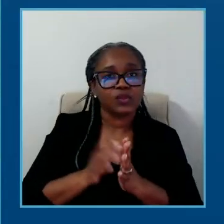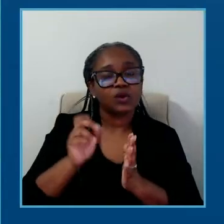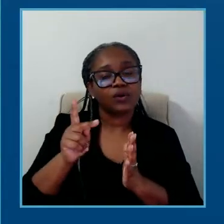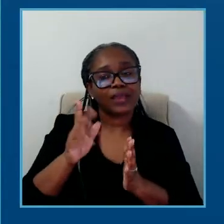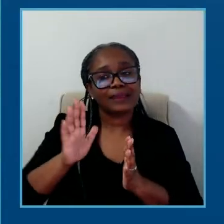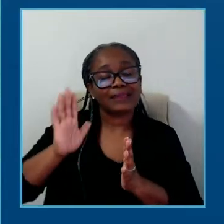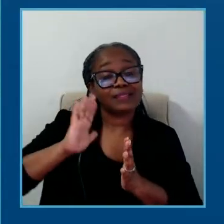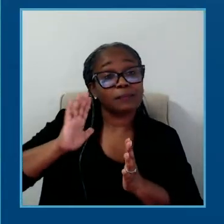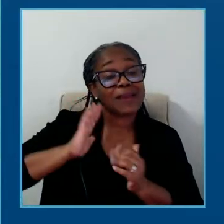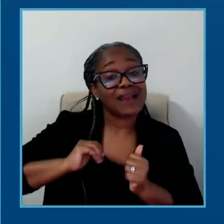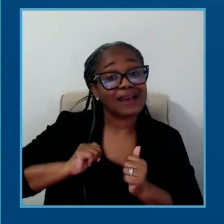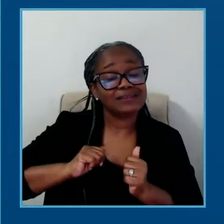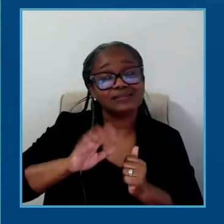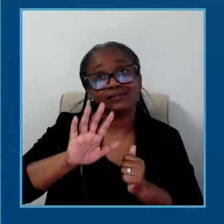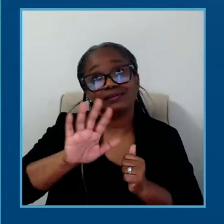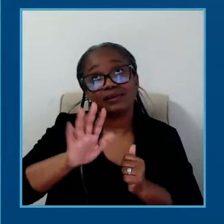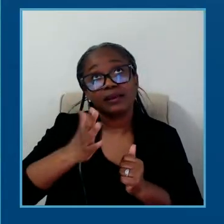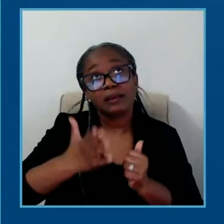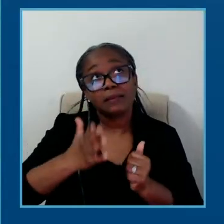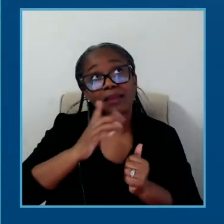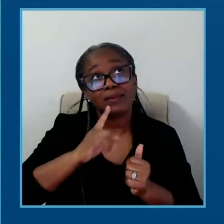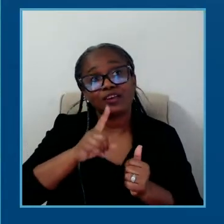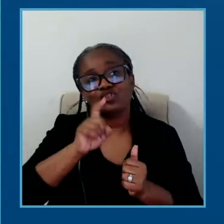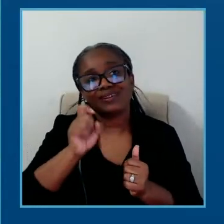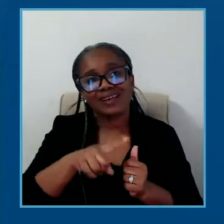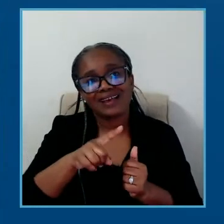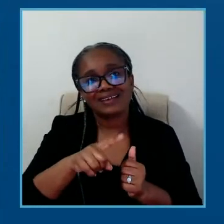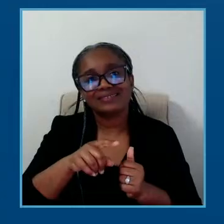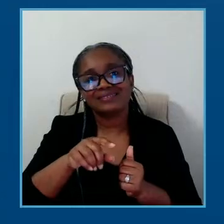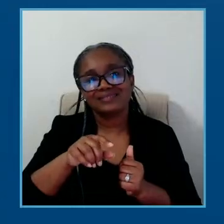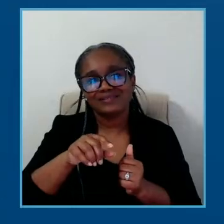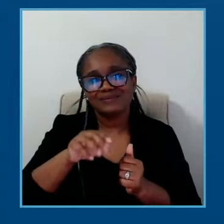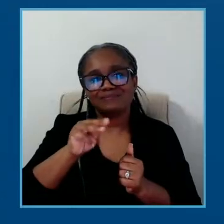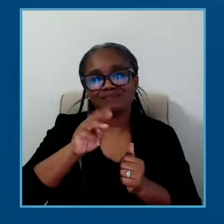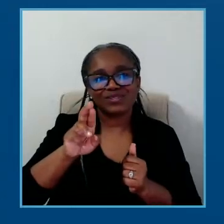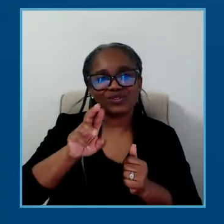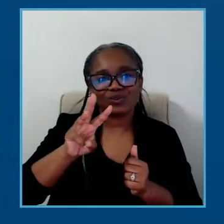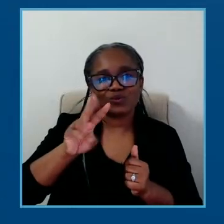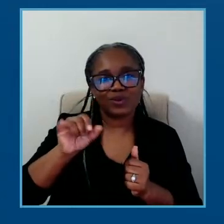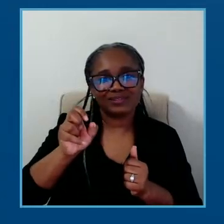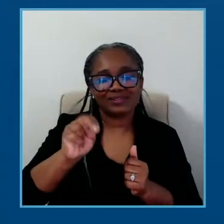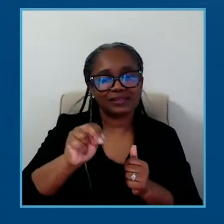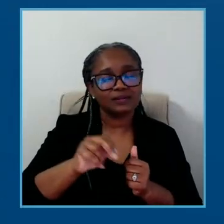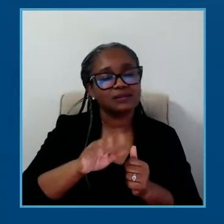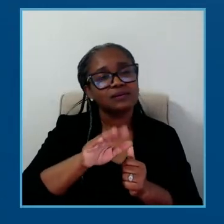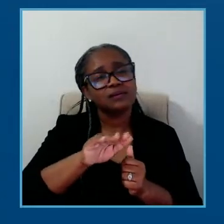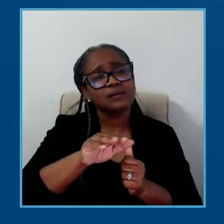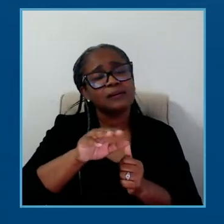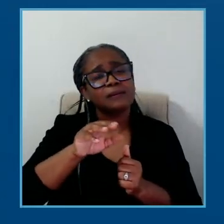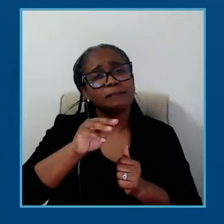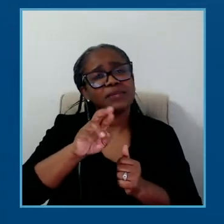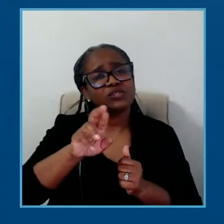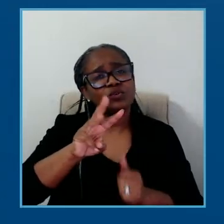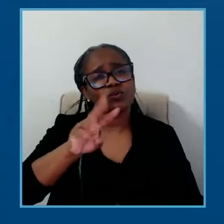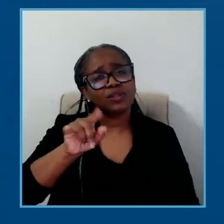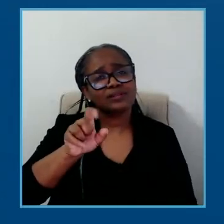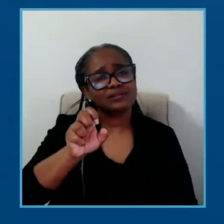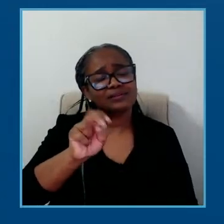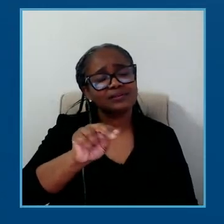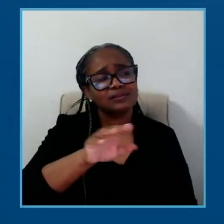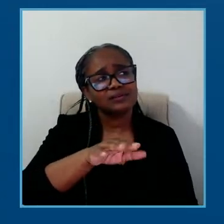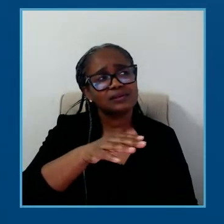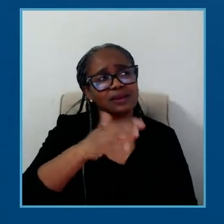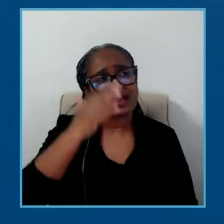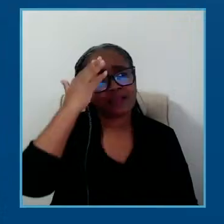I'm sorry, I should direct this to Mr. Graham or to Graham Wilson. Mr. Wilson, how does, I know you referred to it as a